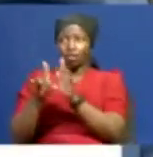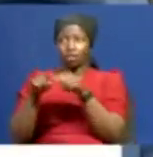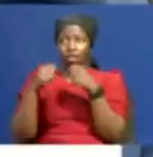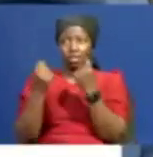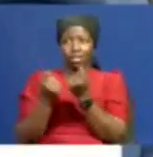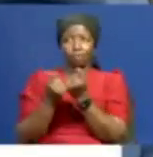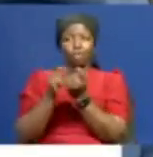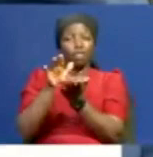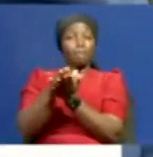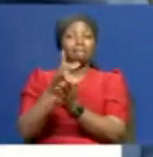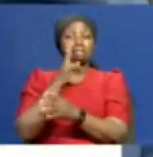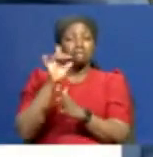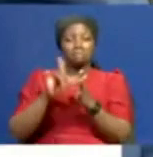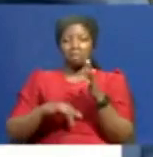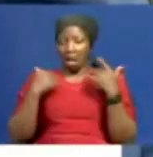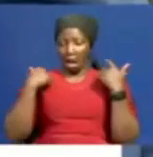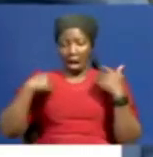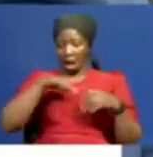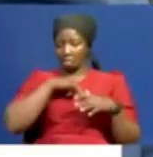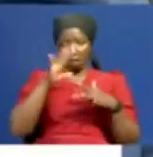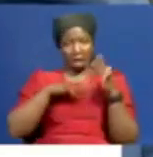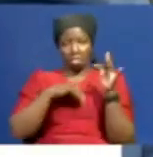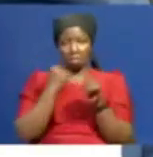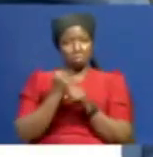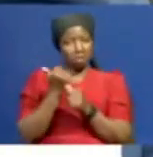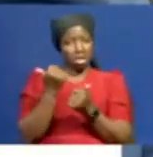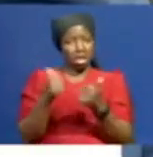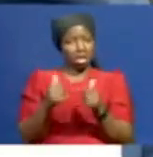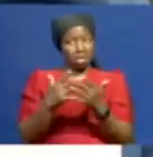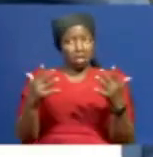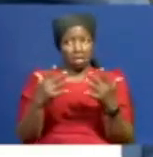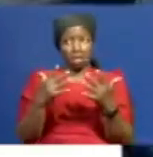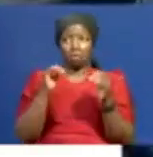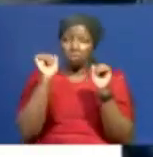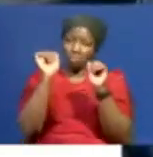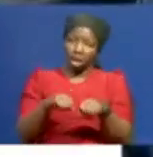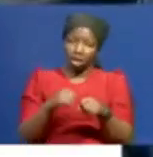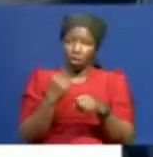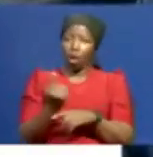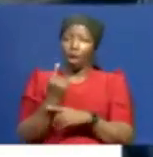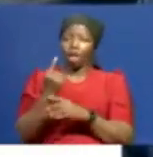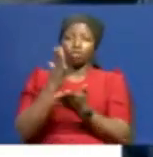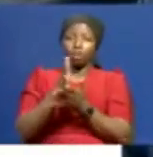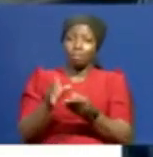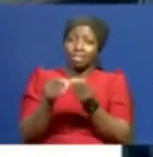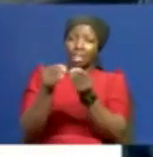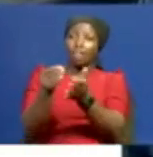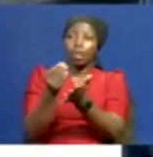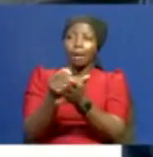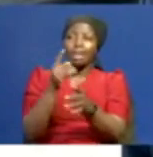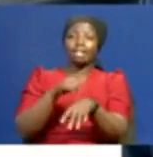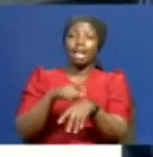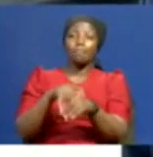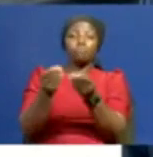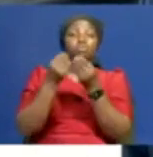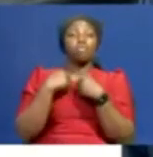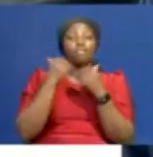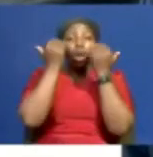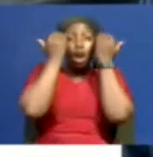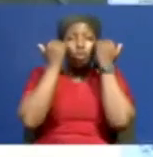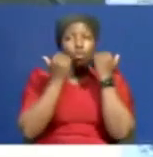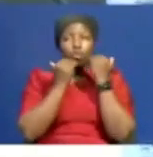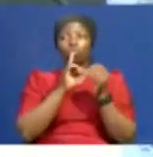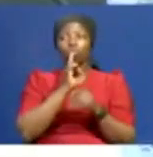hands are tied. We can only stop giving this money if you wish give us a court order. So far, the county government of Kilifi has